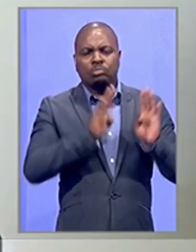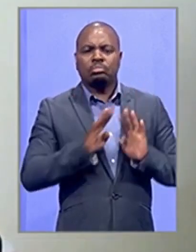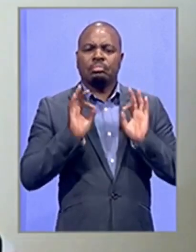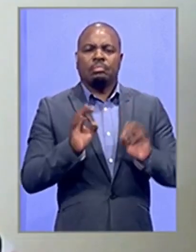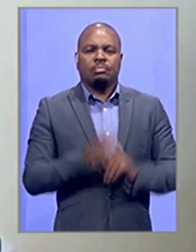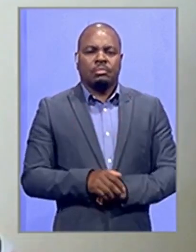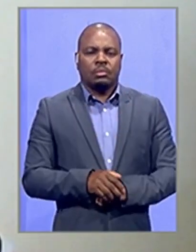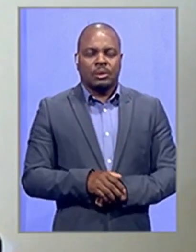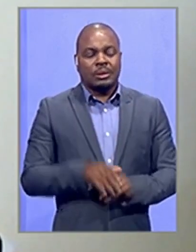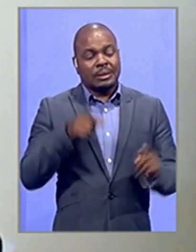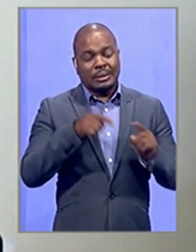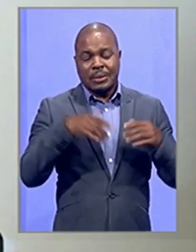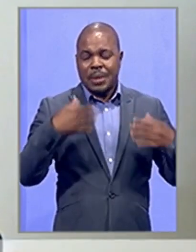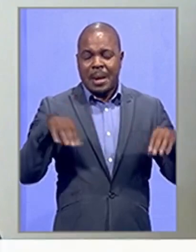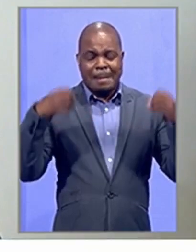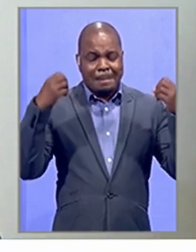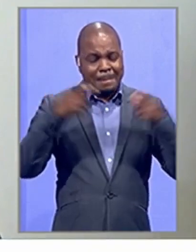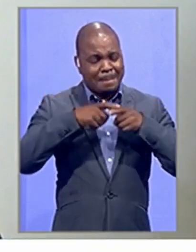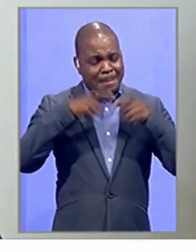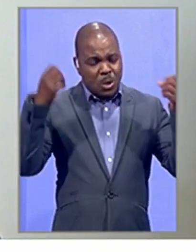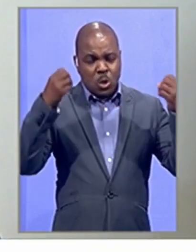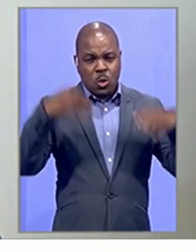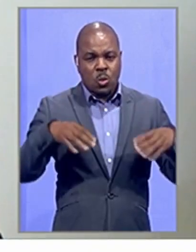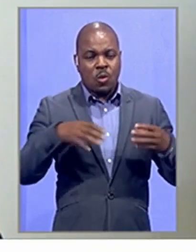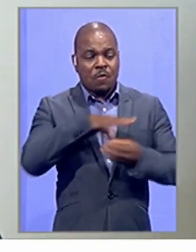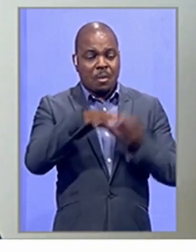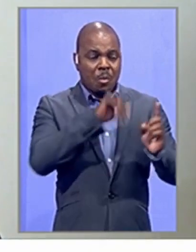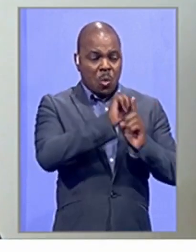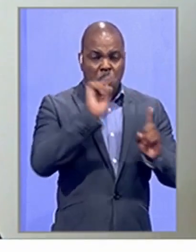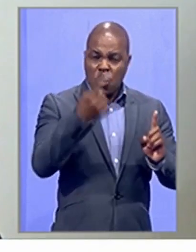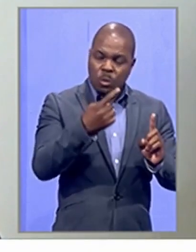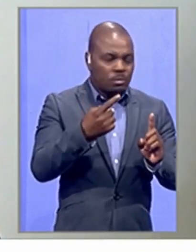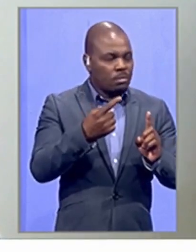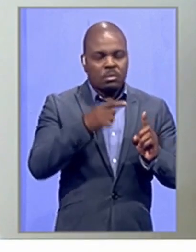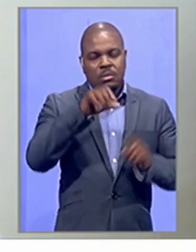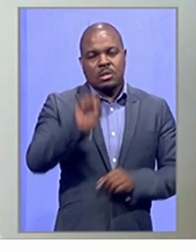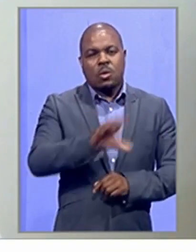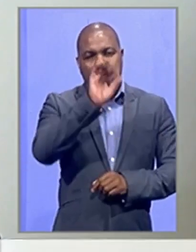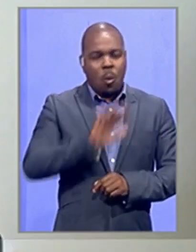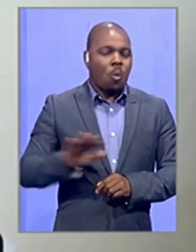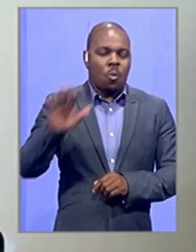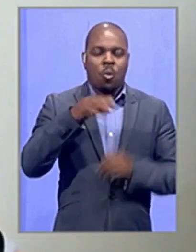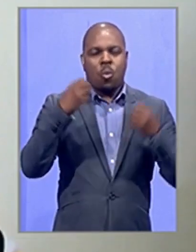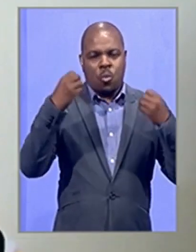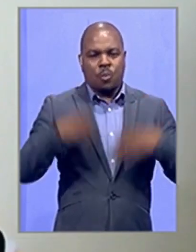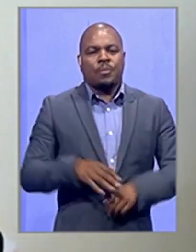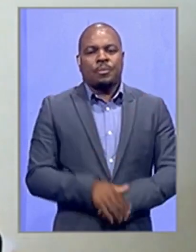This is a huge loss, not only to her family, but to the entire country.